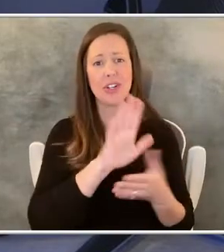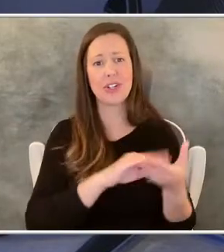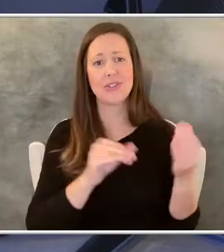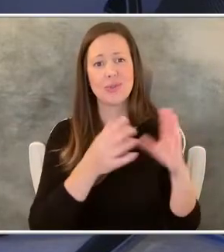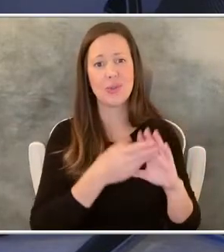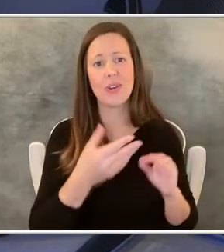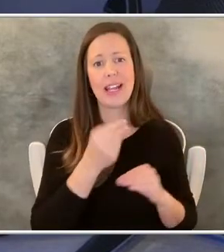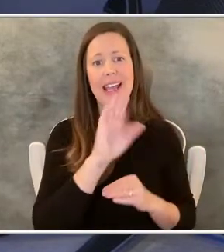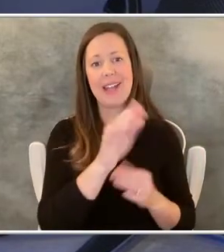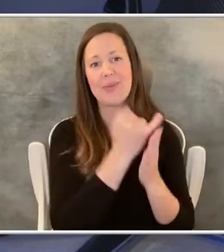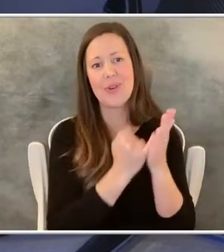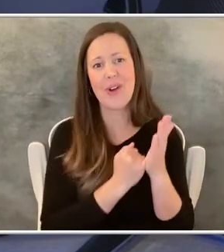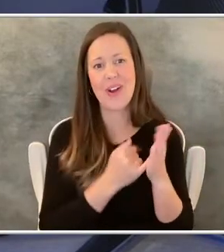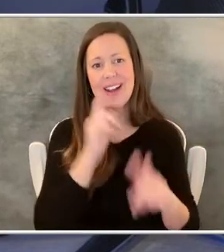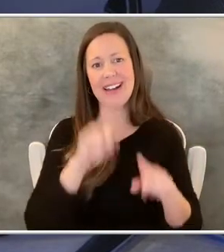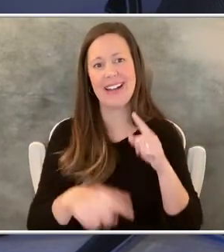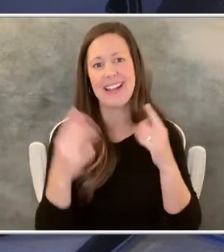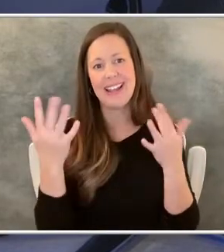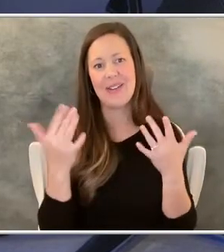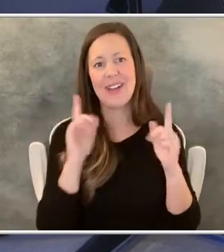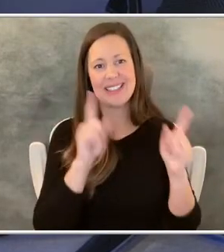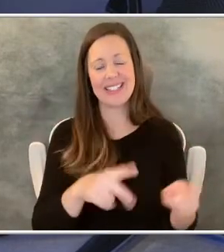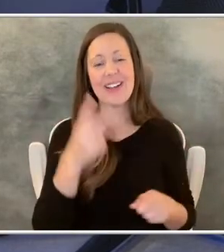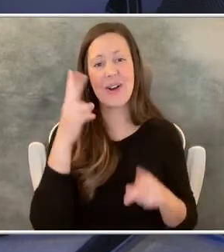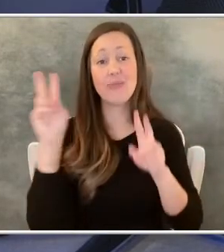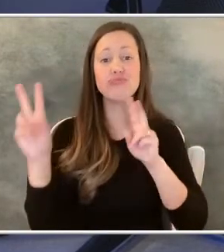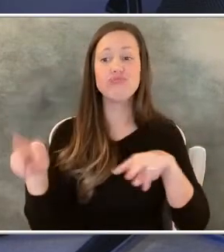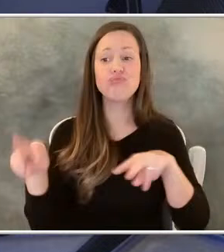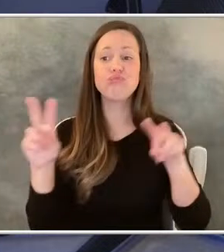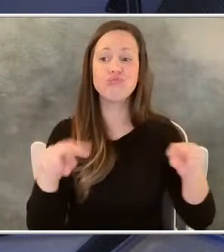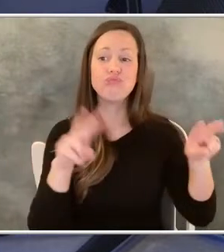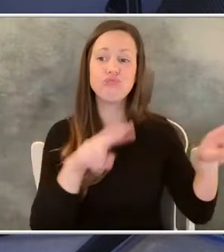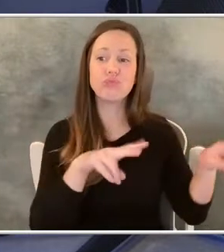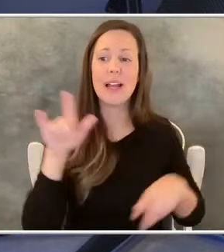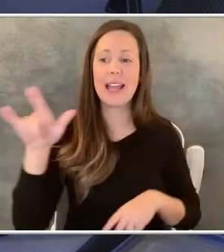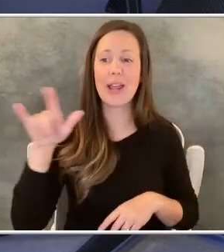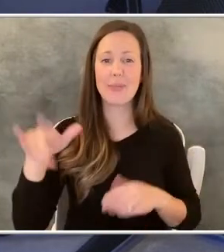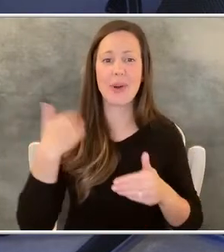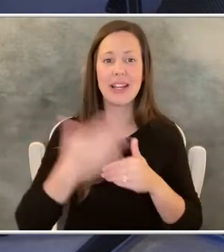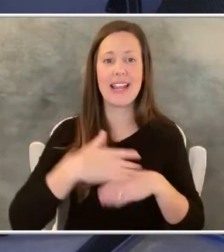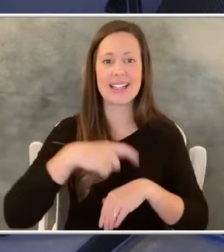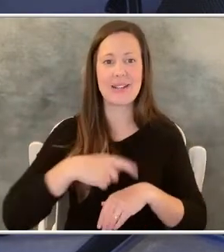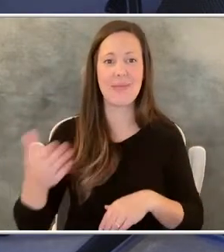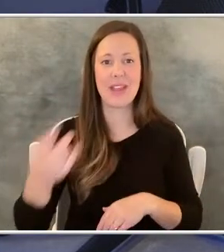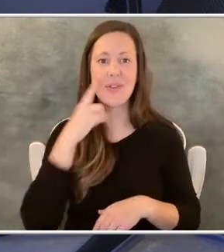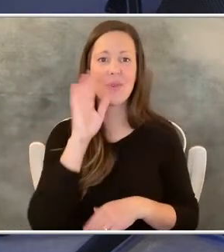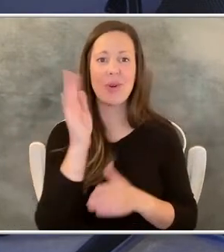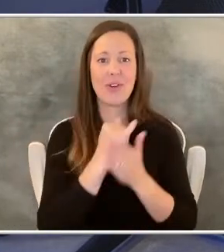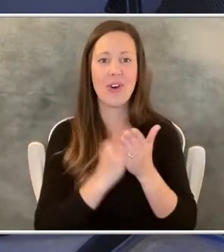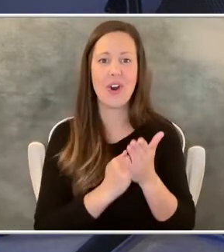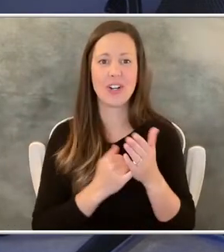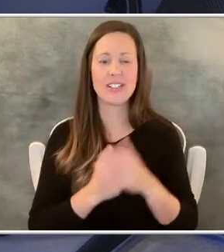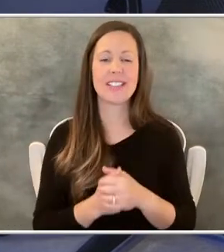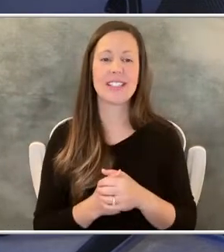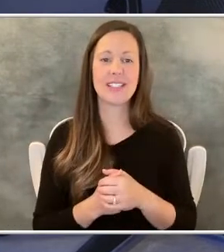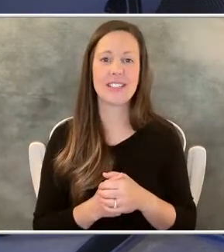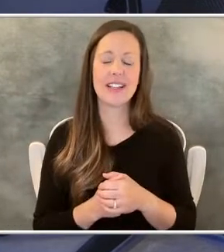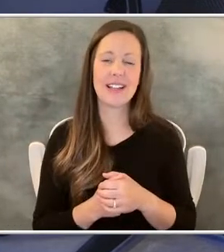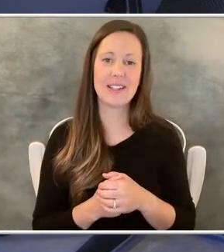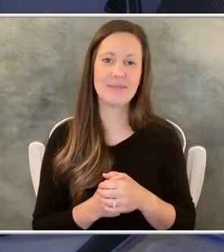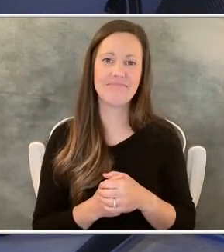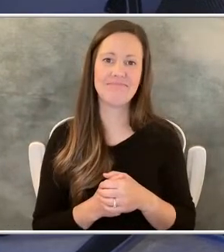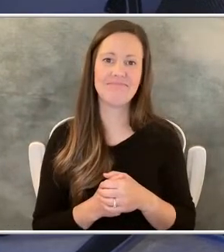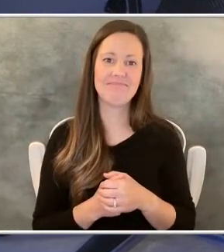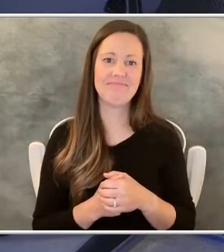art. I can't wait to go looking around the airport next time I'm there for your art. It's going to hang there forever, and just